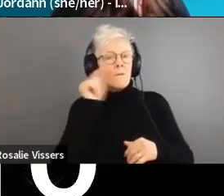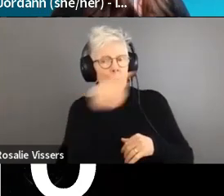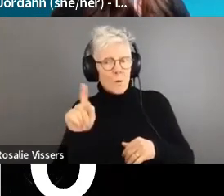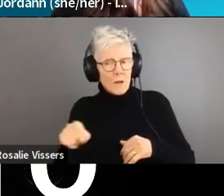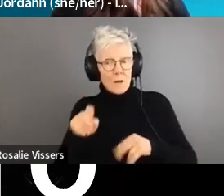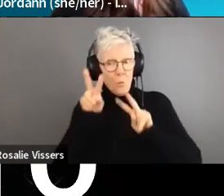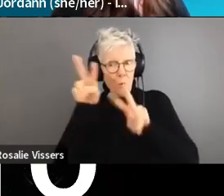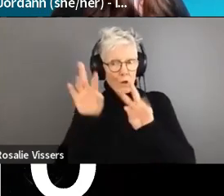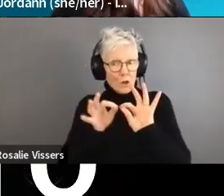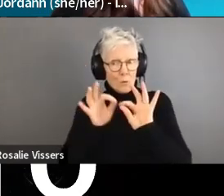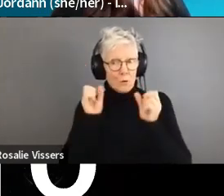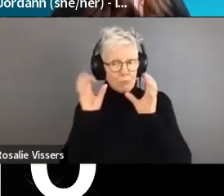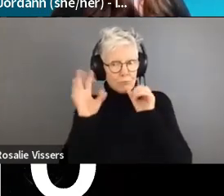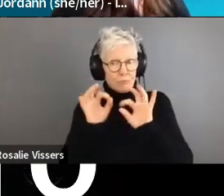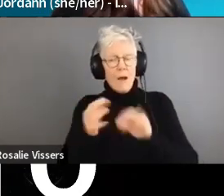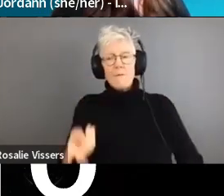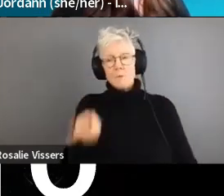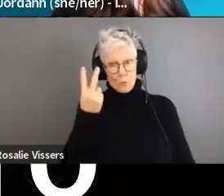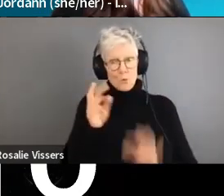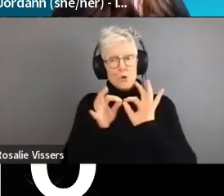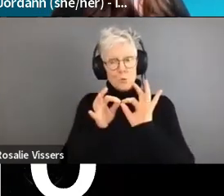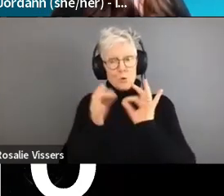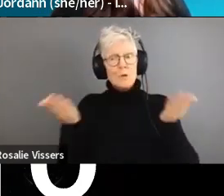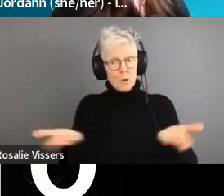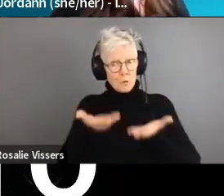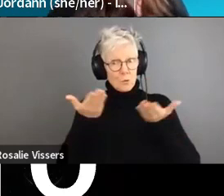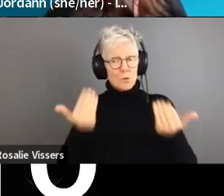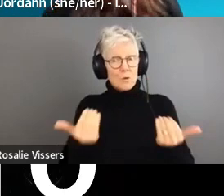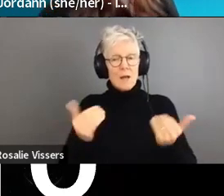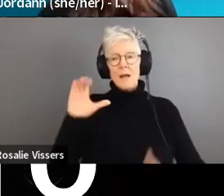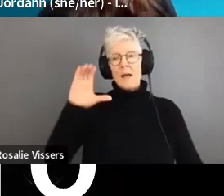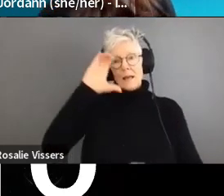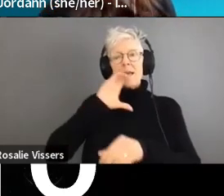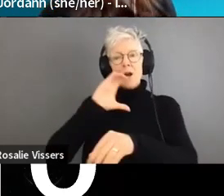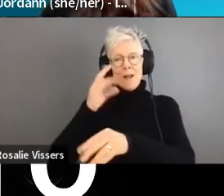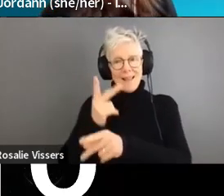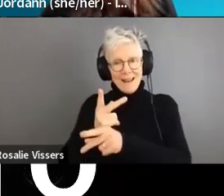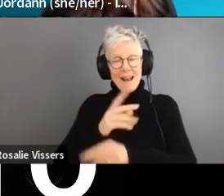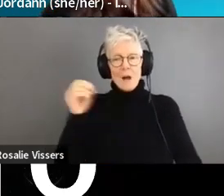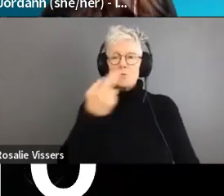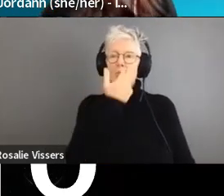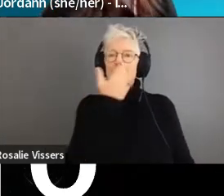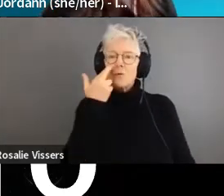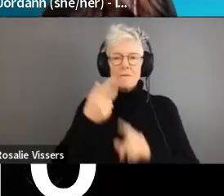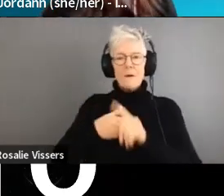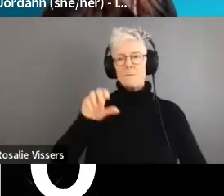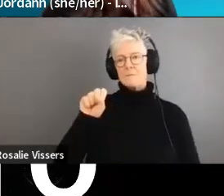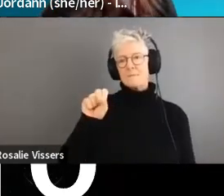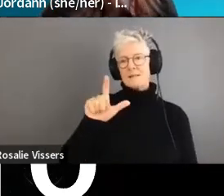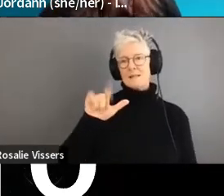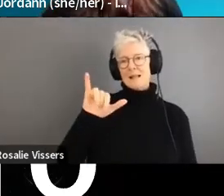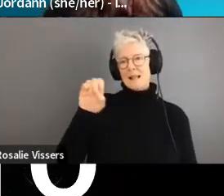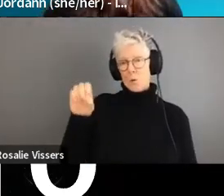ASL interpretation, we have two ASL interpreters on the call, Carolyn and Rosalie from Sign Language Interpreting Associates